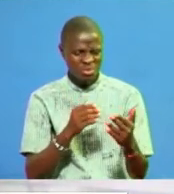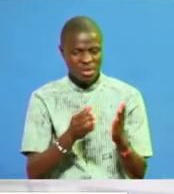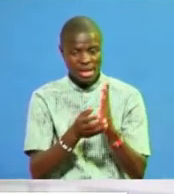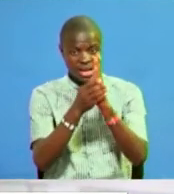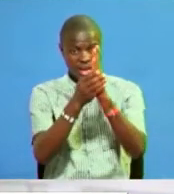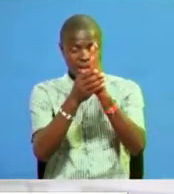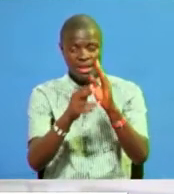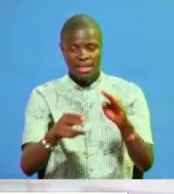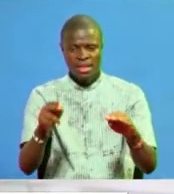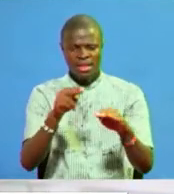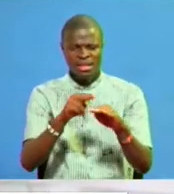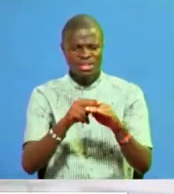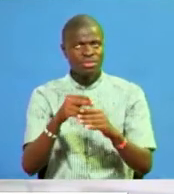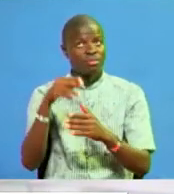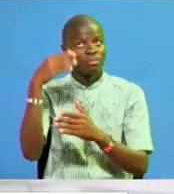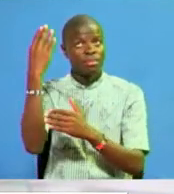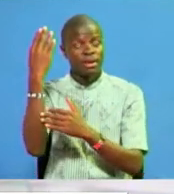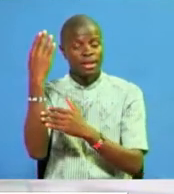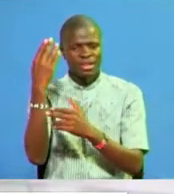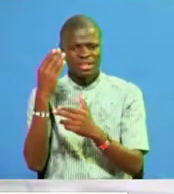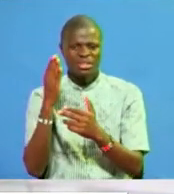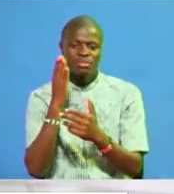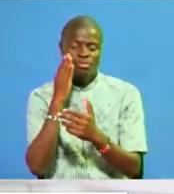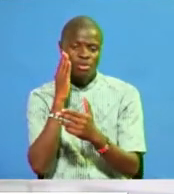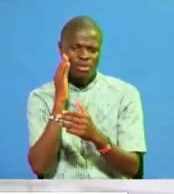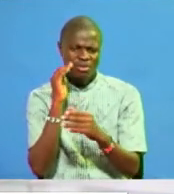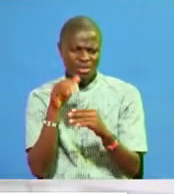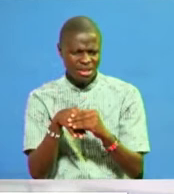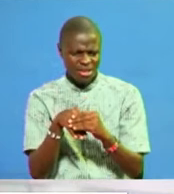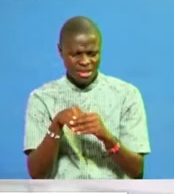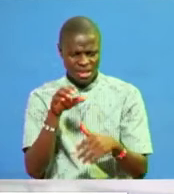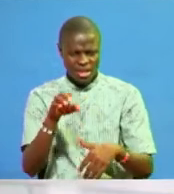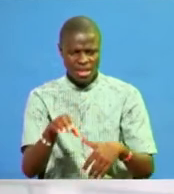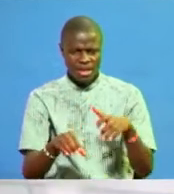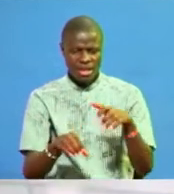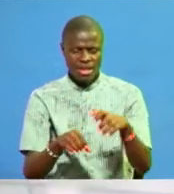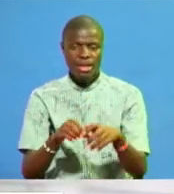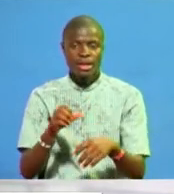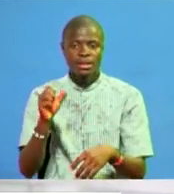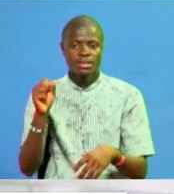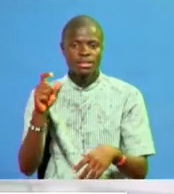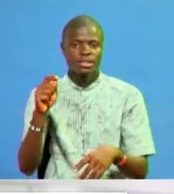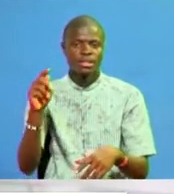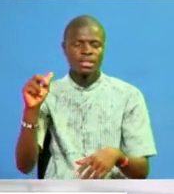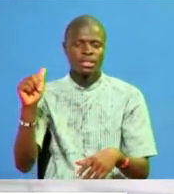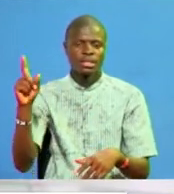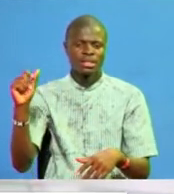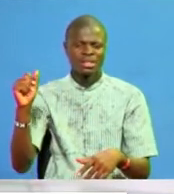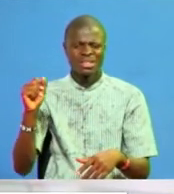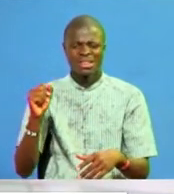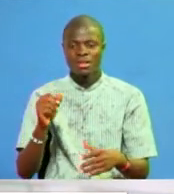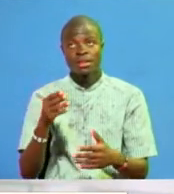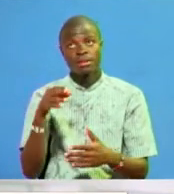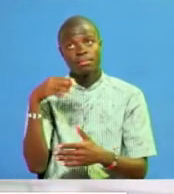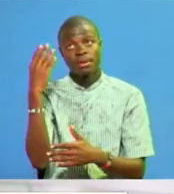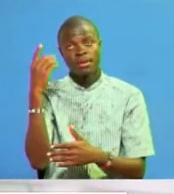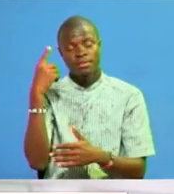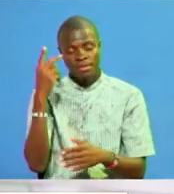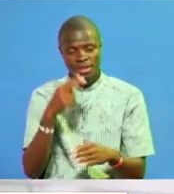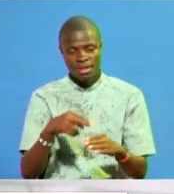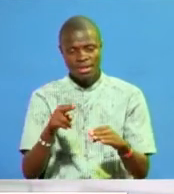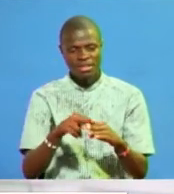Nyayo National Stadium in Nairobi. The purpose of that prayer is to pray for the country's economy as well as prayer for the nation to get